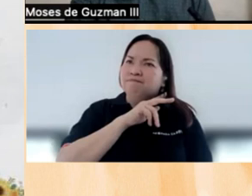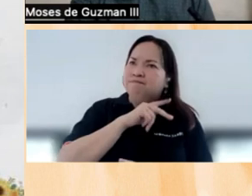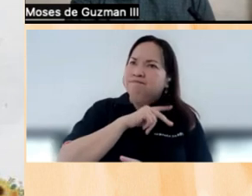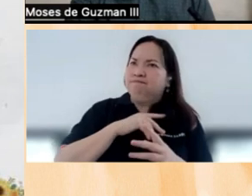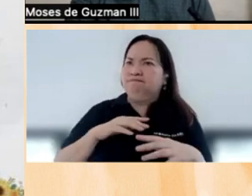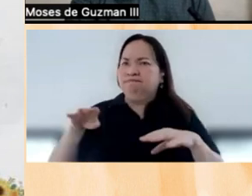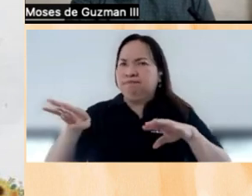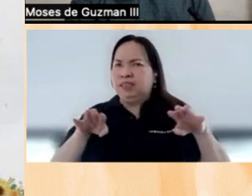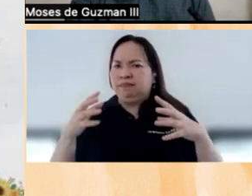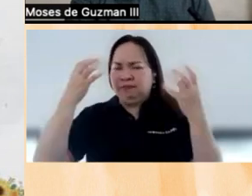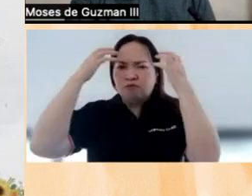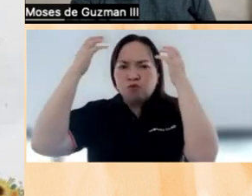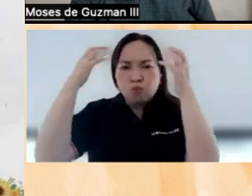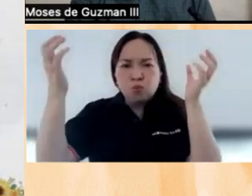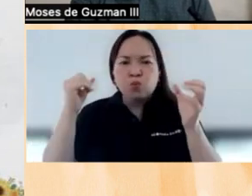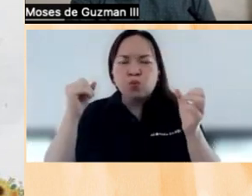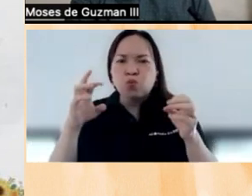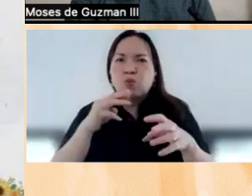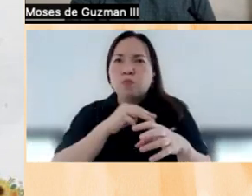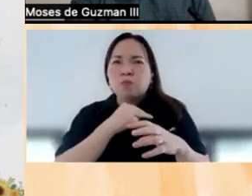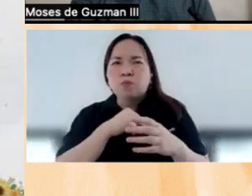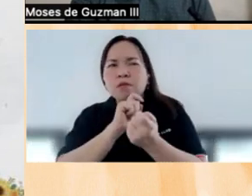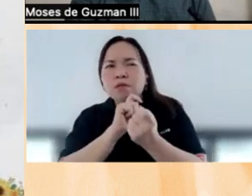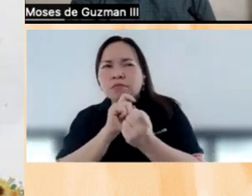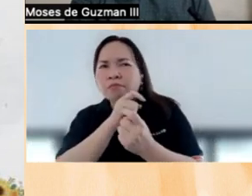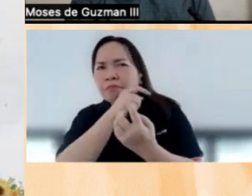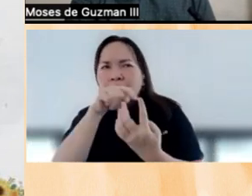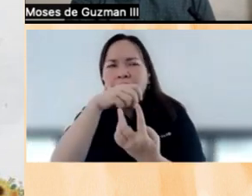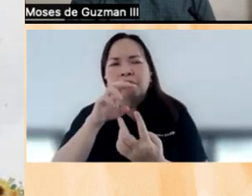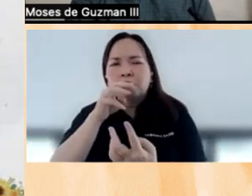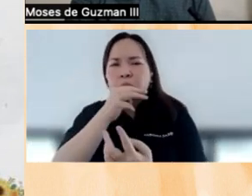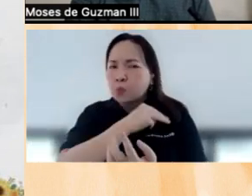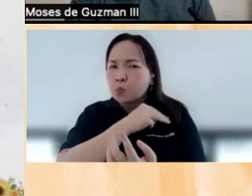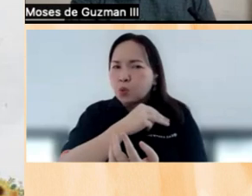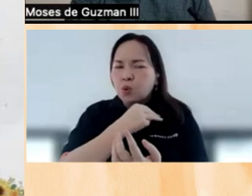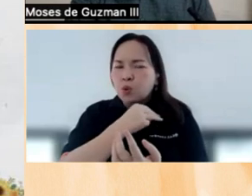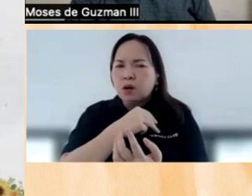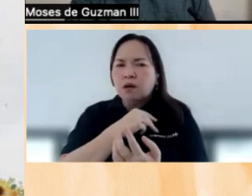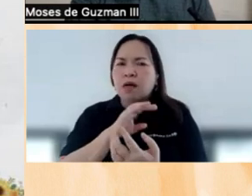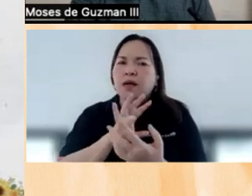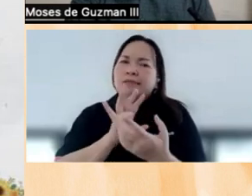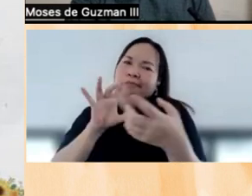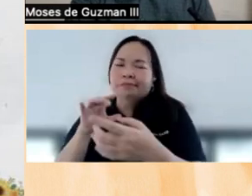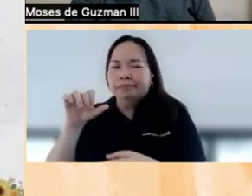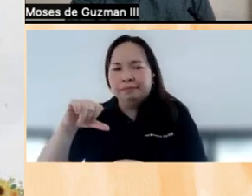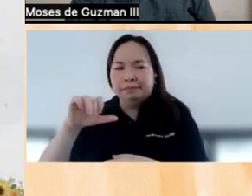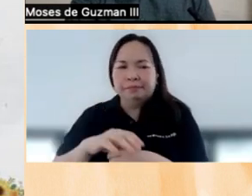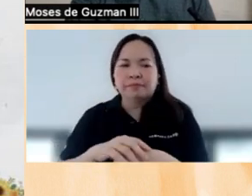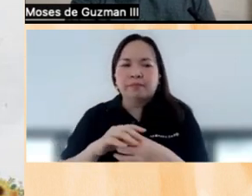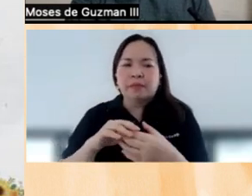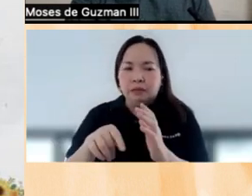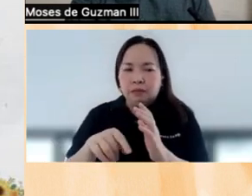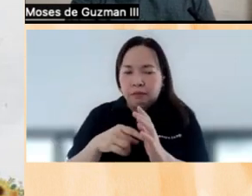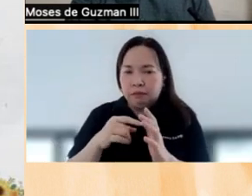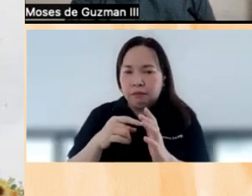are readily accessible to adolescents and young adults. Pro-suicide websites and